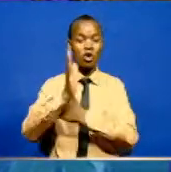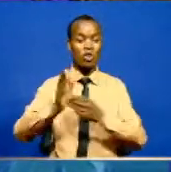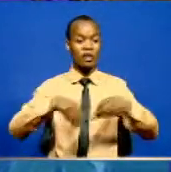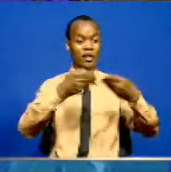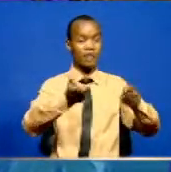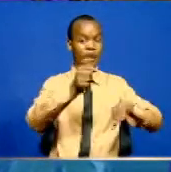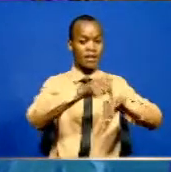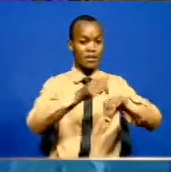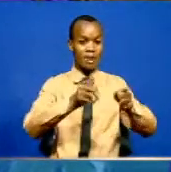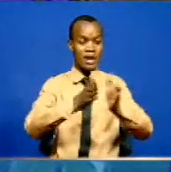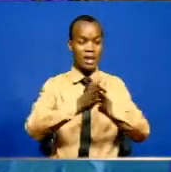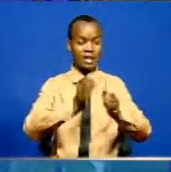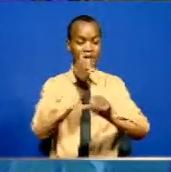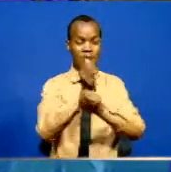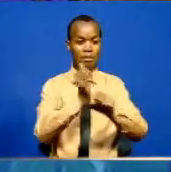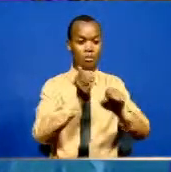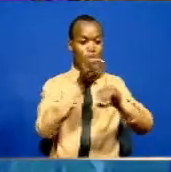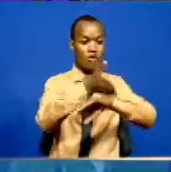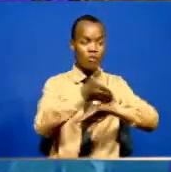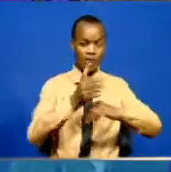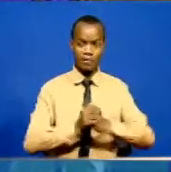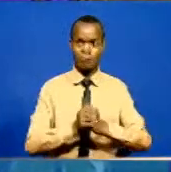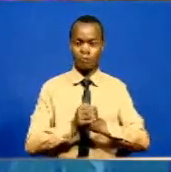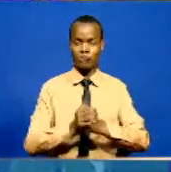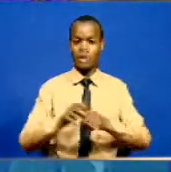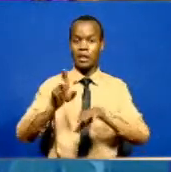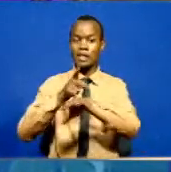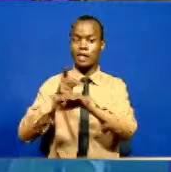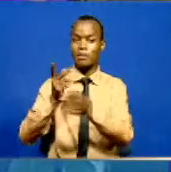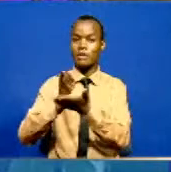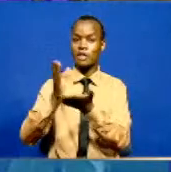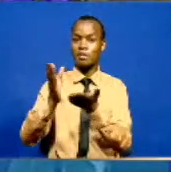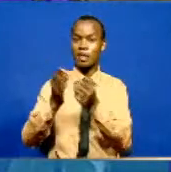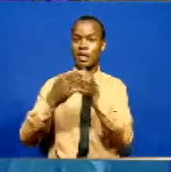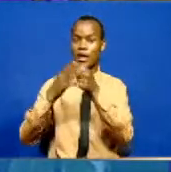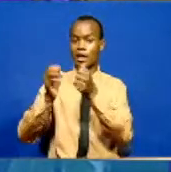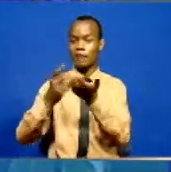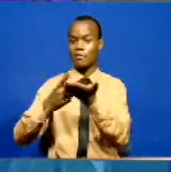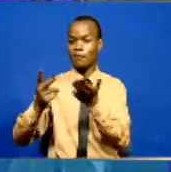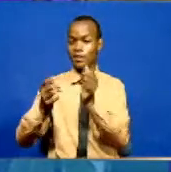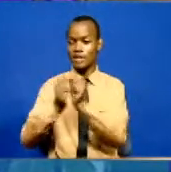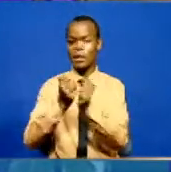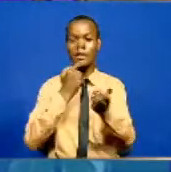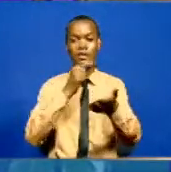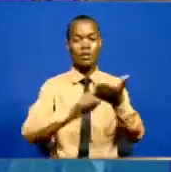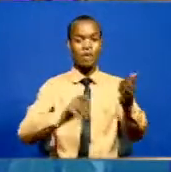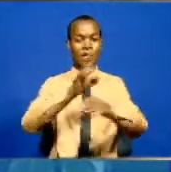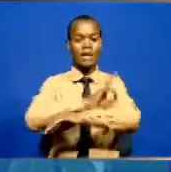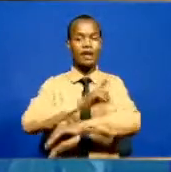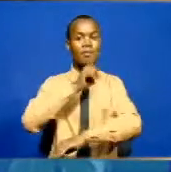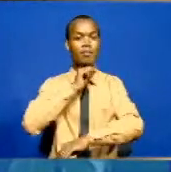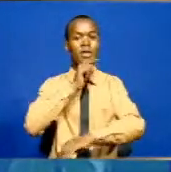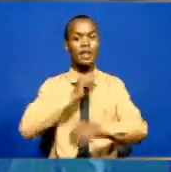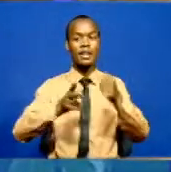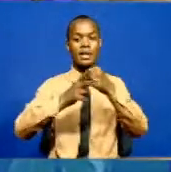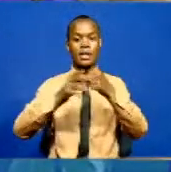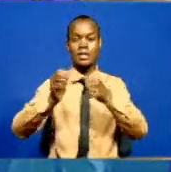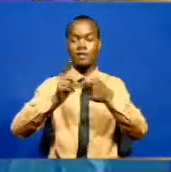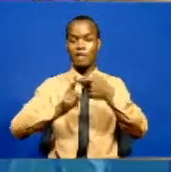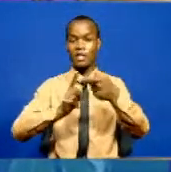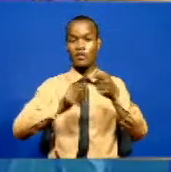go beyond. In Psalm chapter 90 verse 10, it says, the days of man today is 70 years